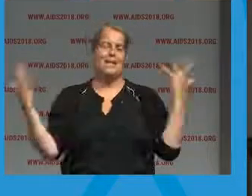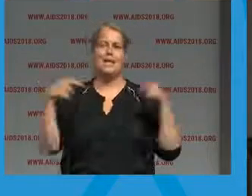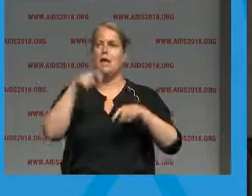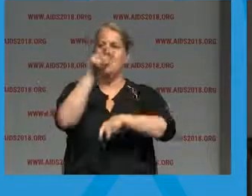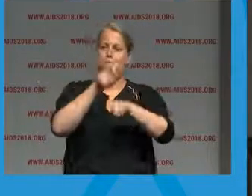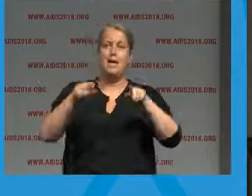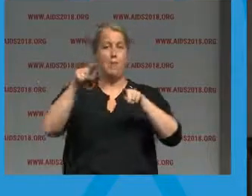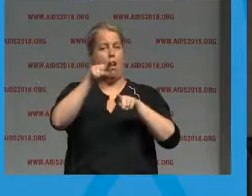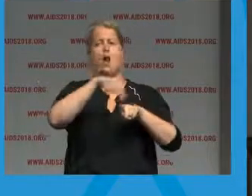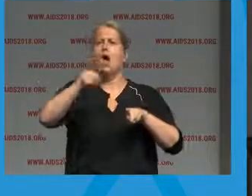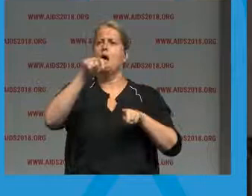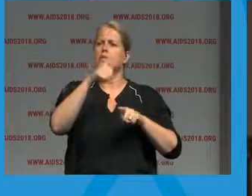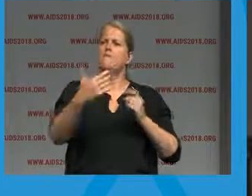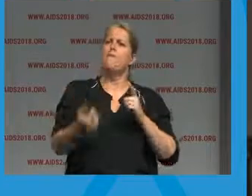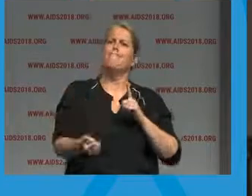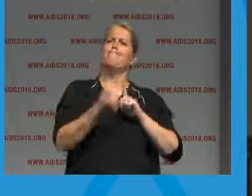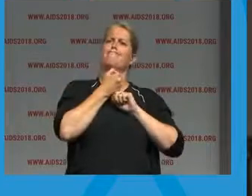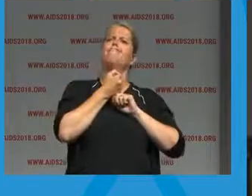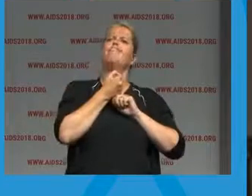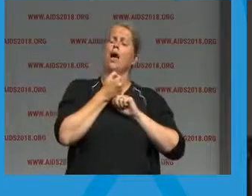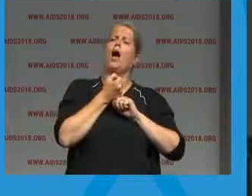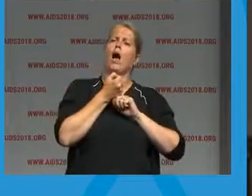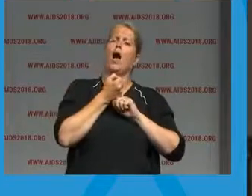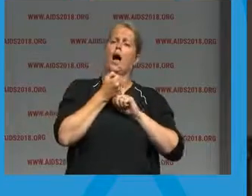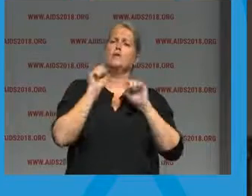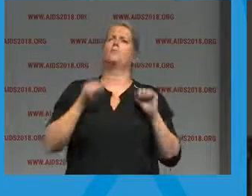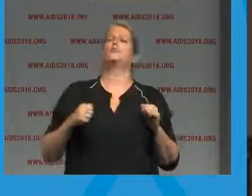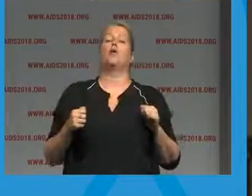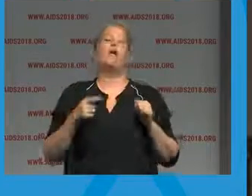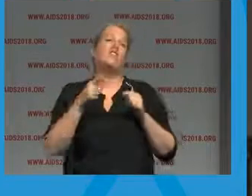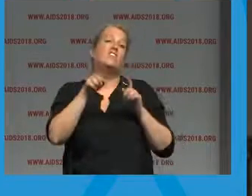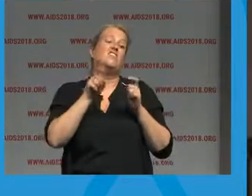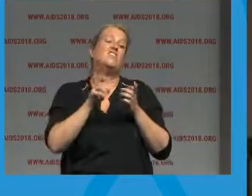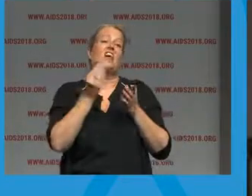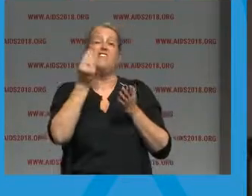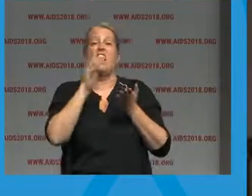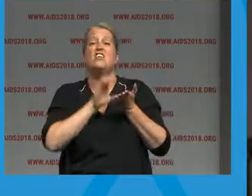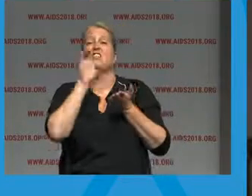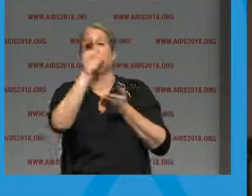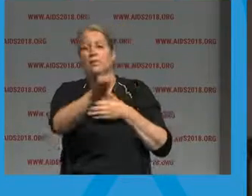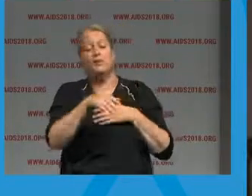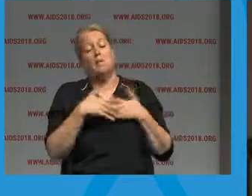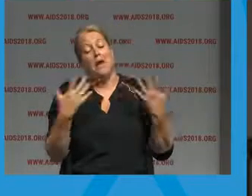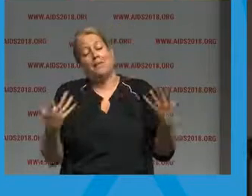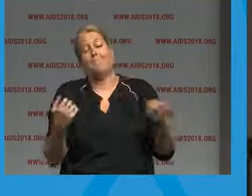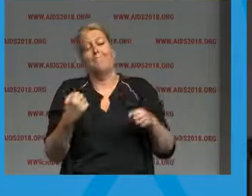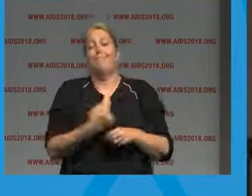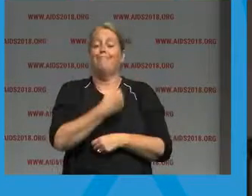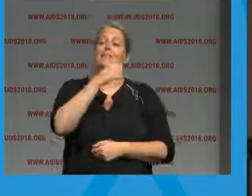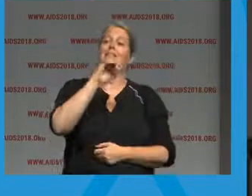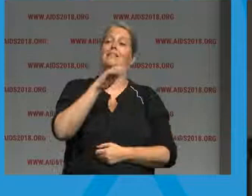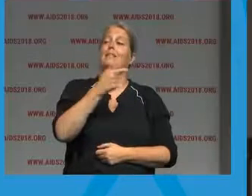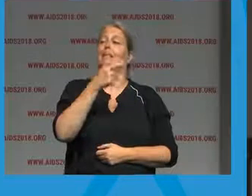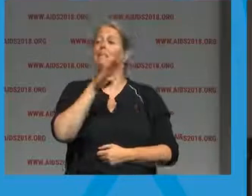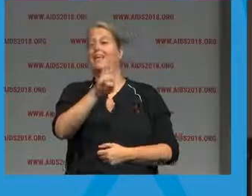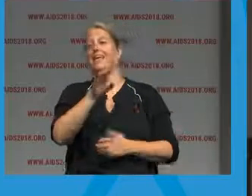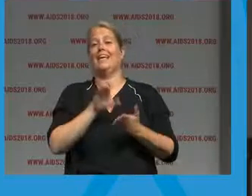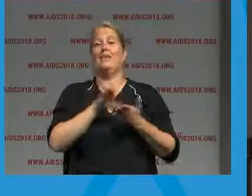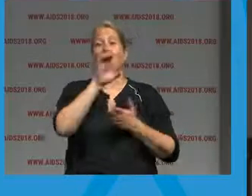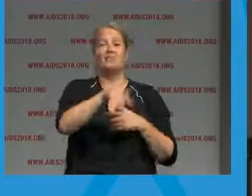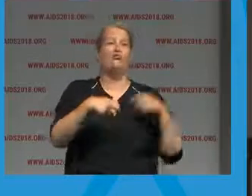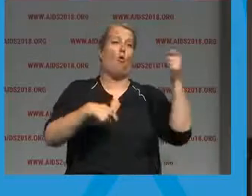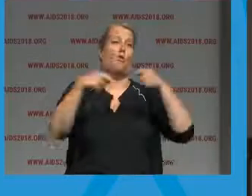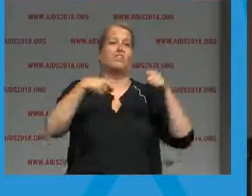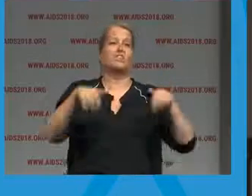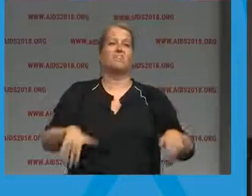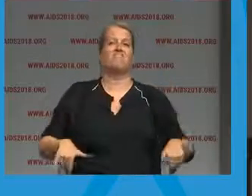possible. That needs investment, but unfortunately, when it comes to investment in TB, donors step back. So I would